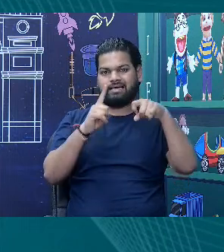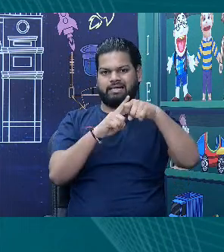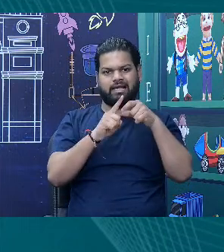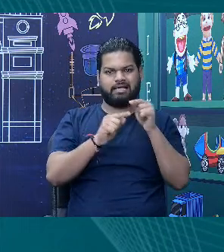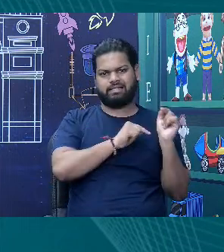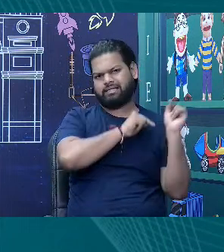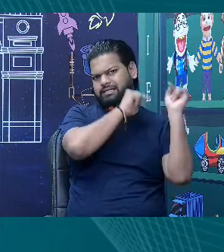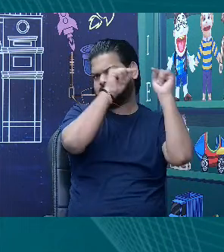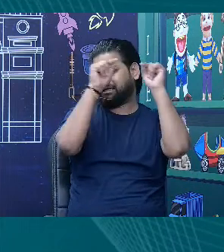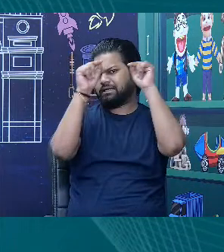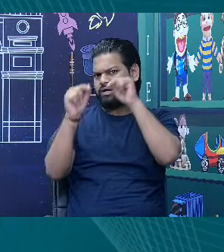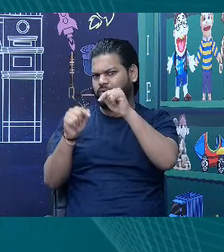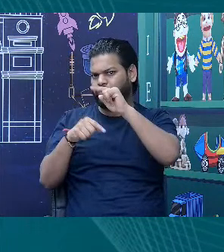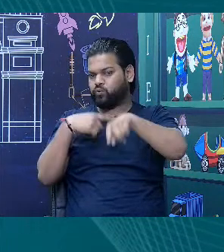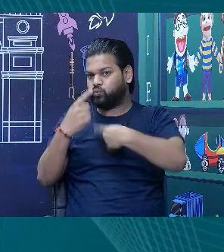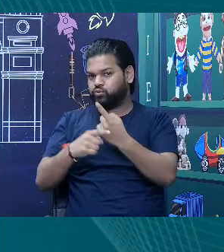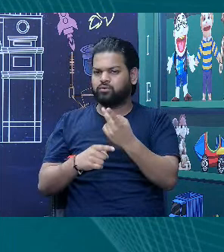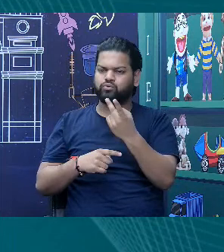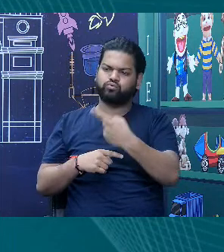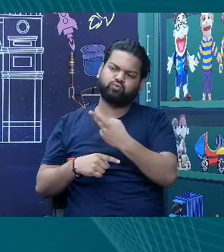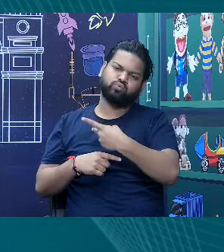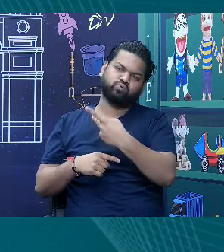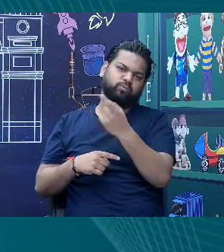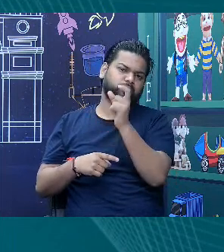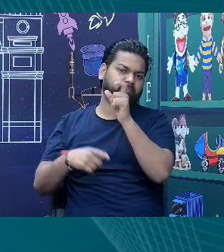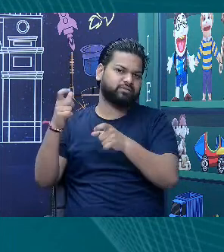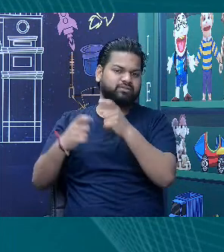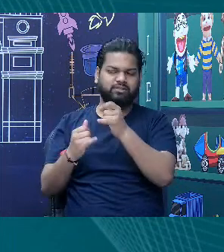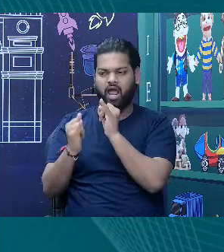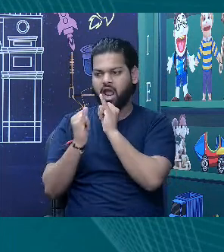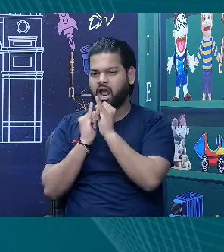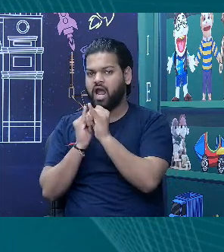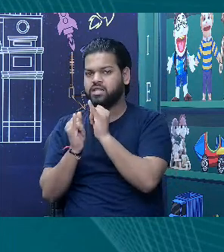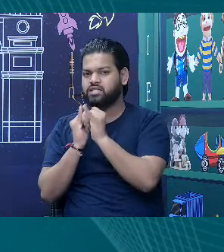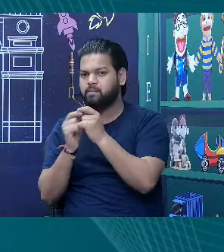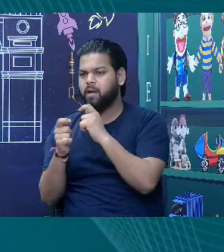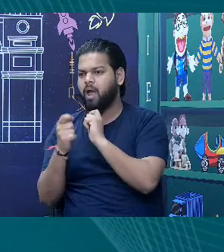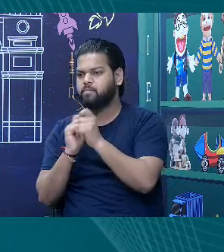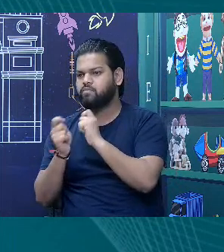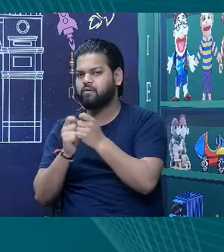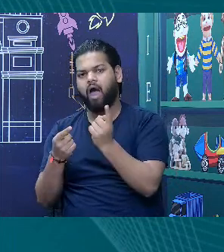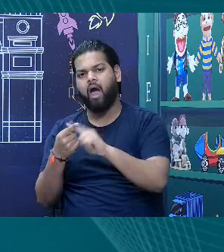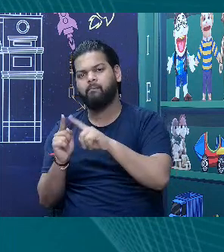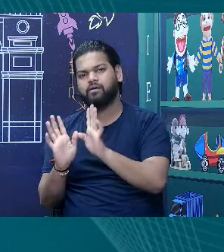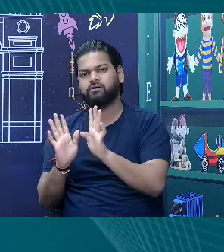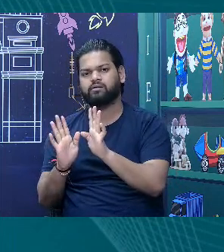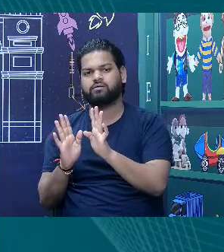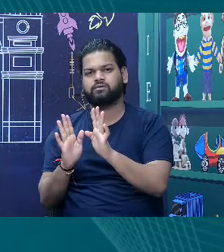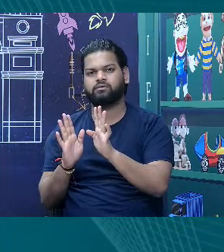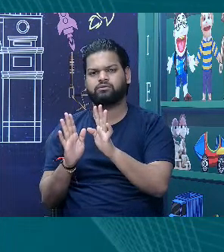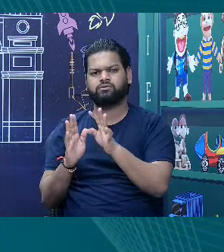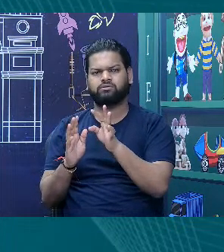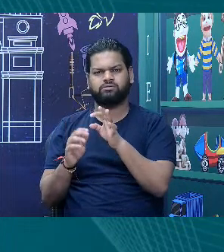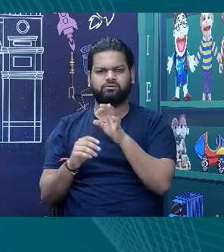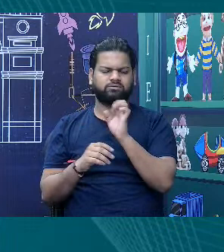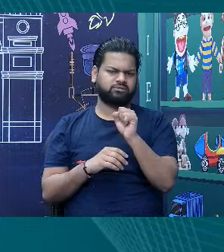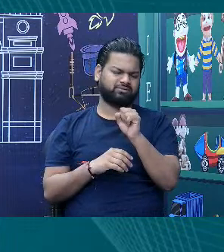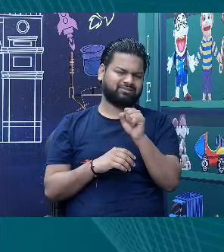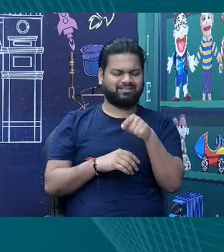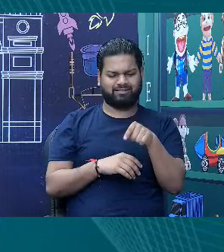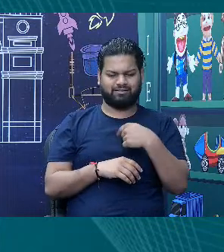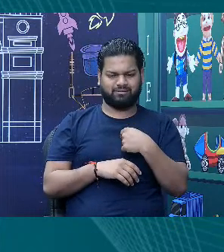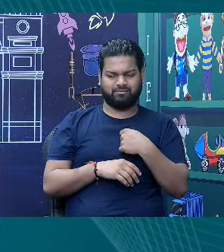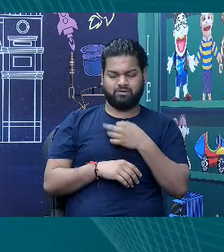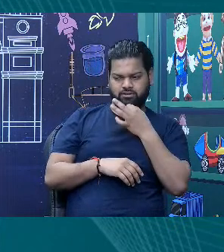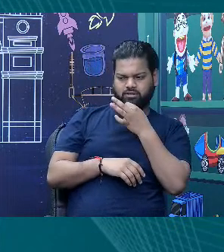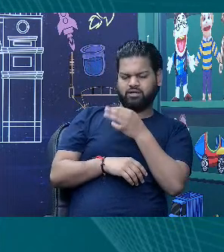and then an interview between the two happens. Kanga tells Dr. Stephen Hawking that when you grow up disabled, this I think